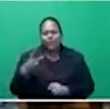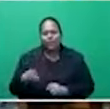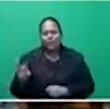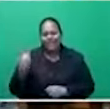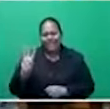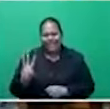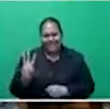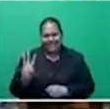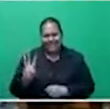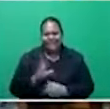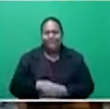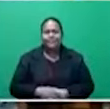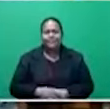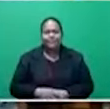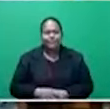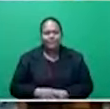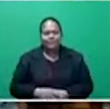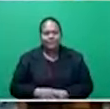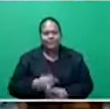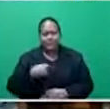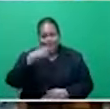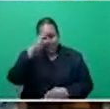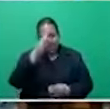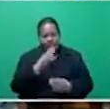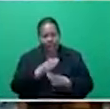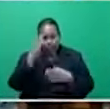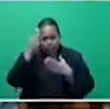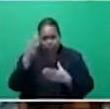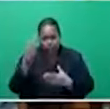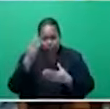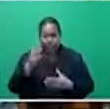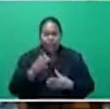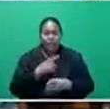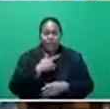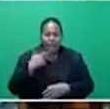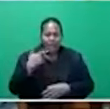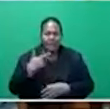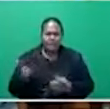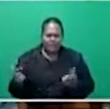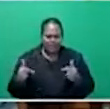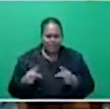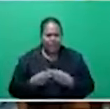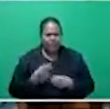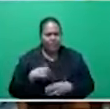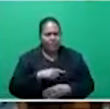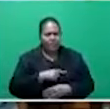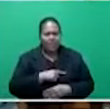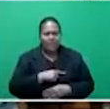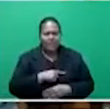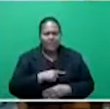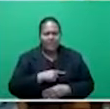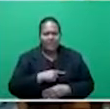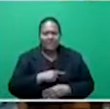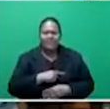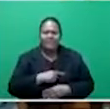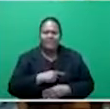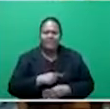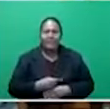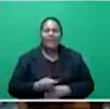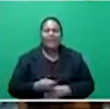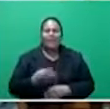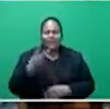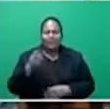Honourable Mr. Speaker, sir, Honourable Tambua is here with us on 31 March 2023. Mr. Speaker, so time and